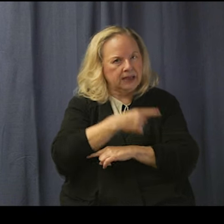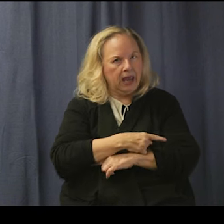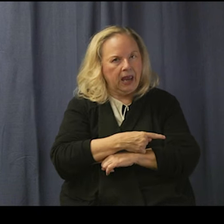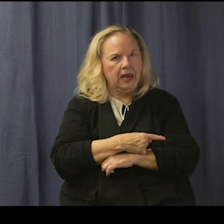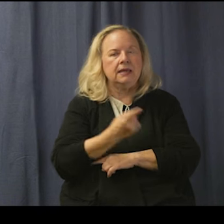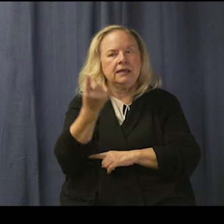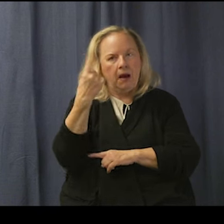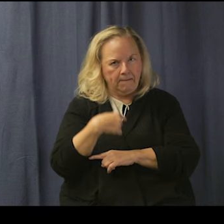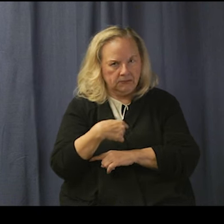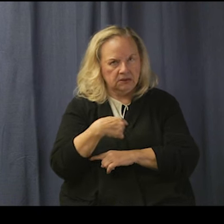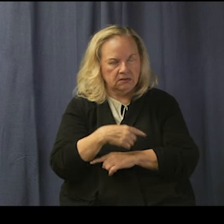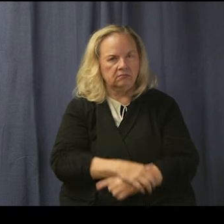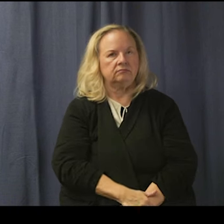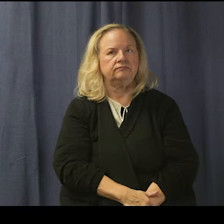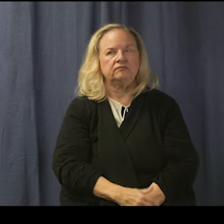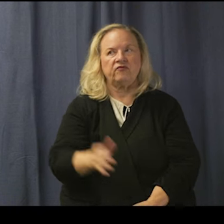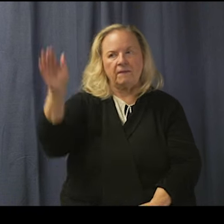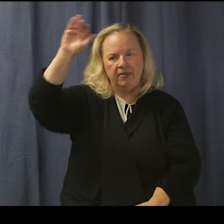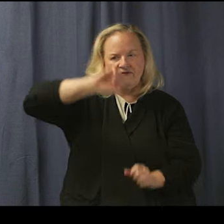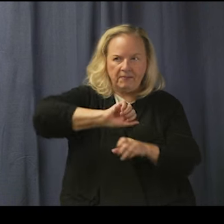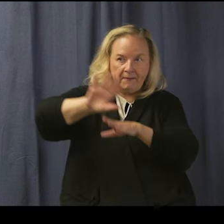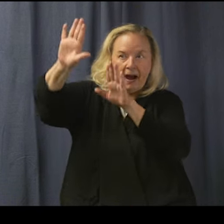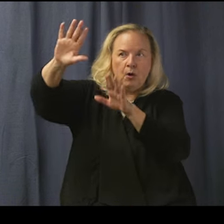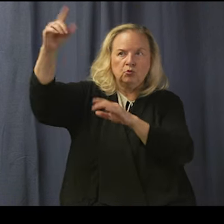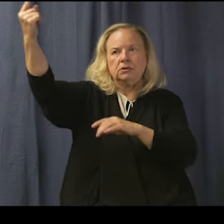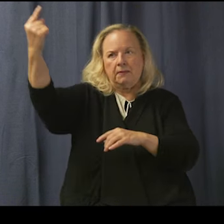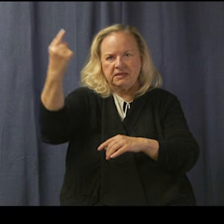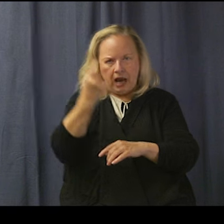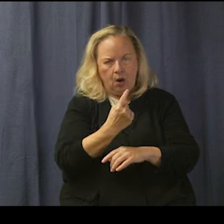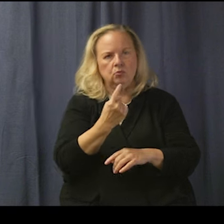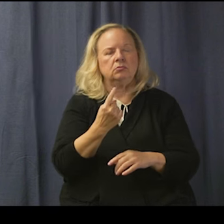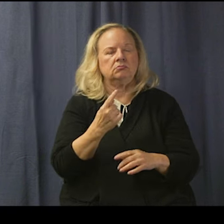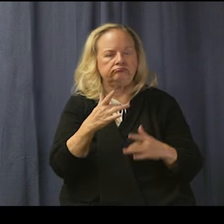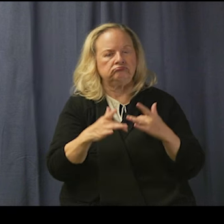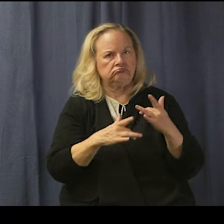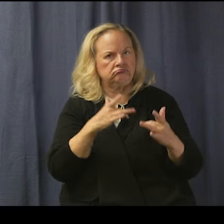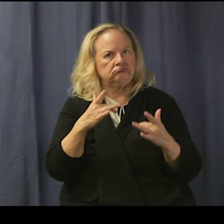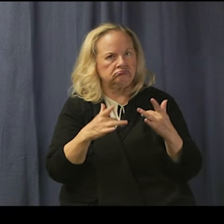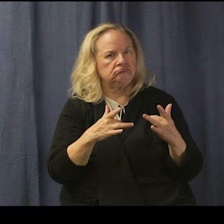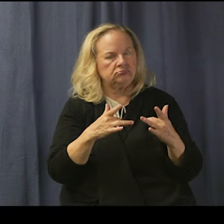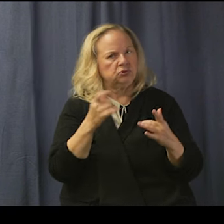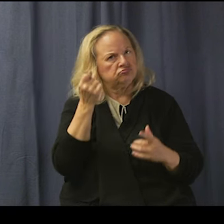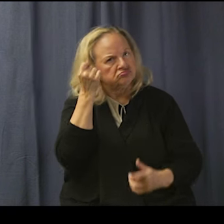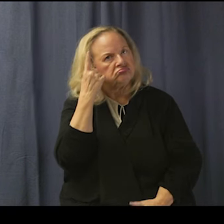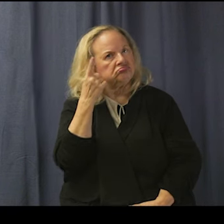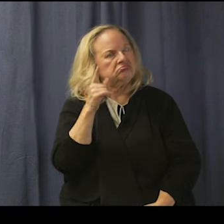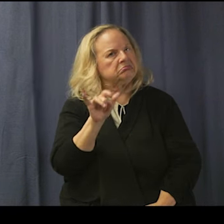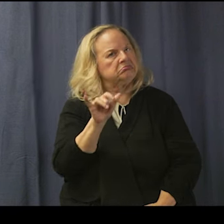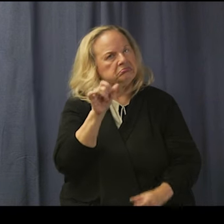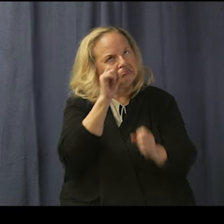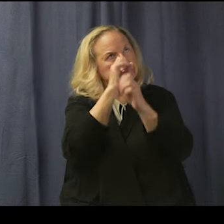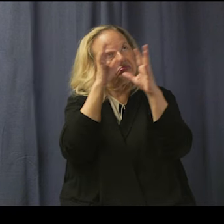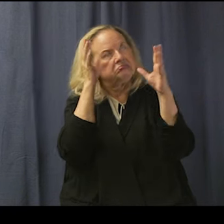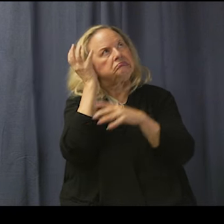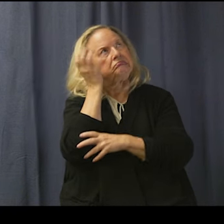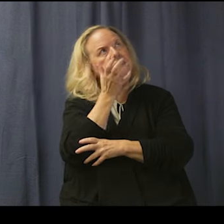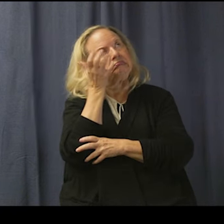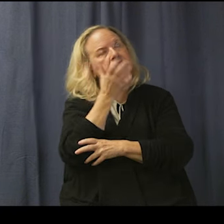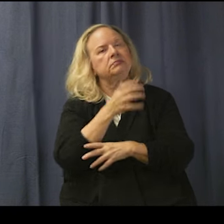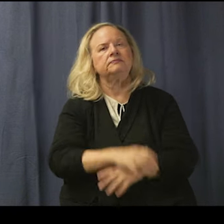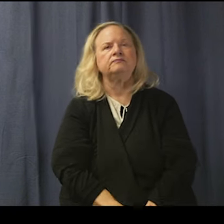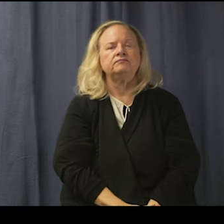he comes down. So that's kind of exciting when you realize that.